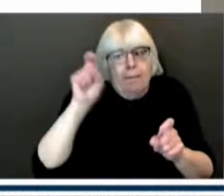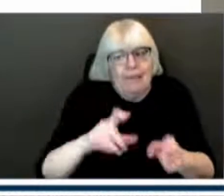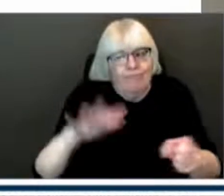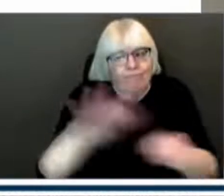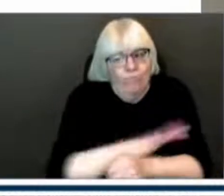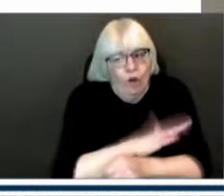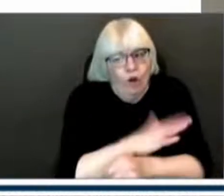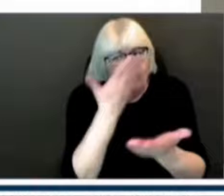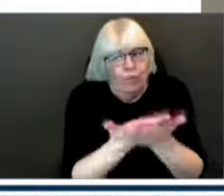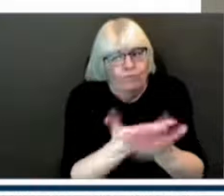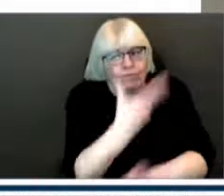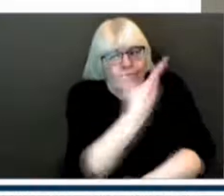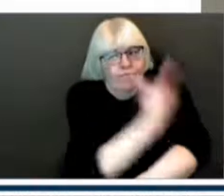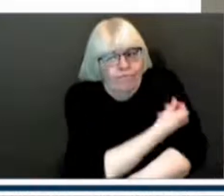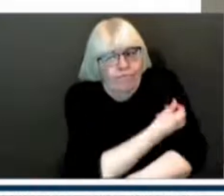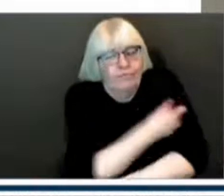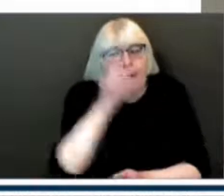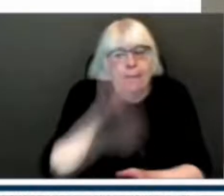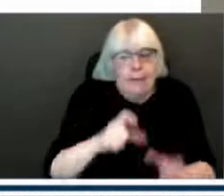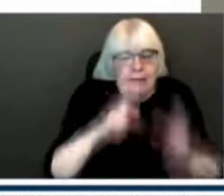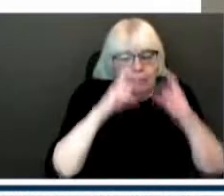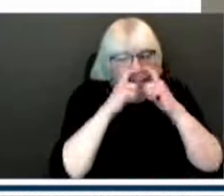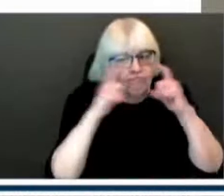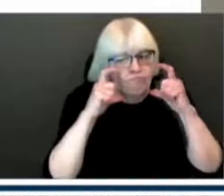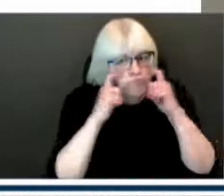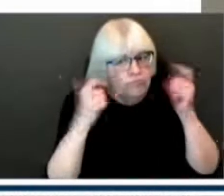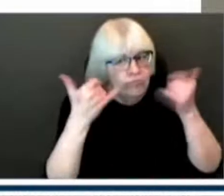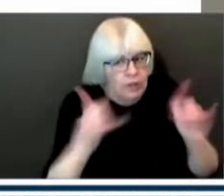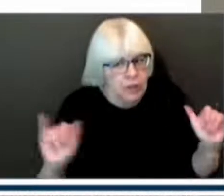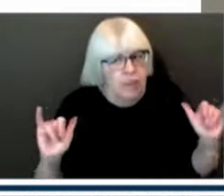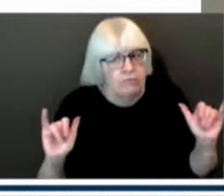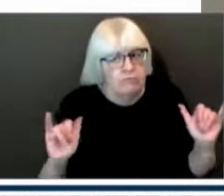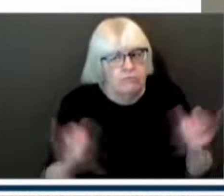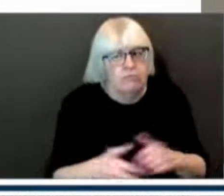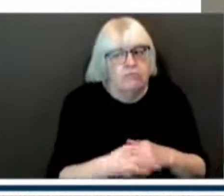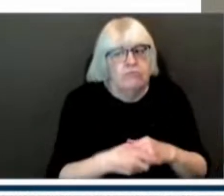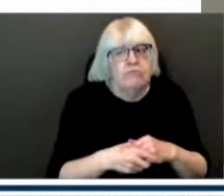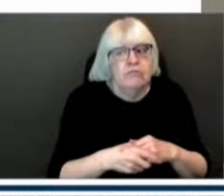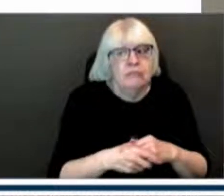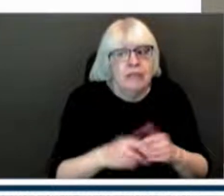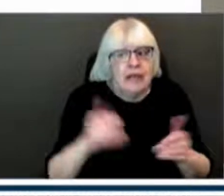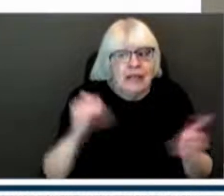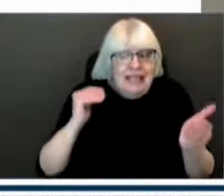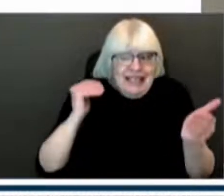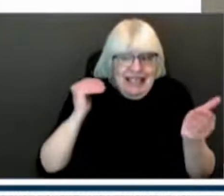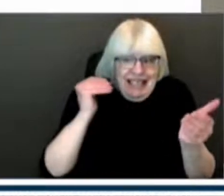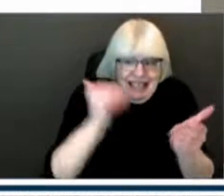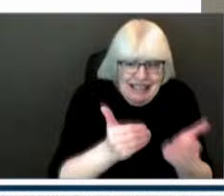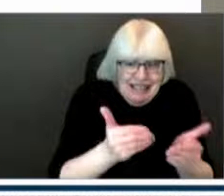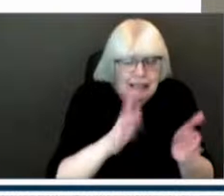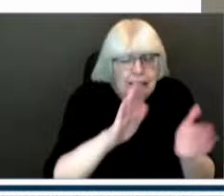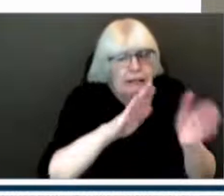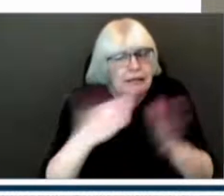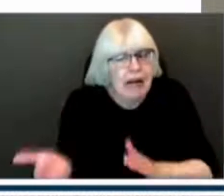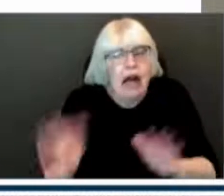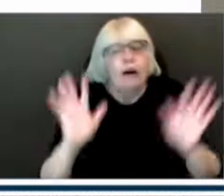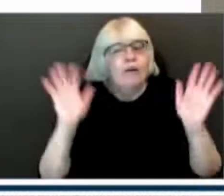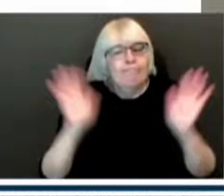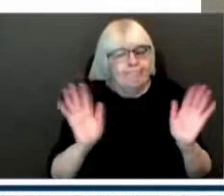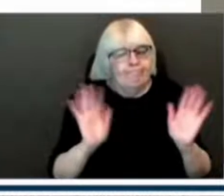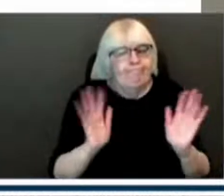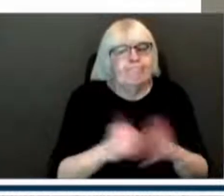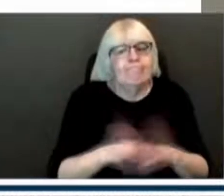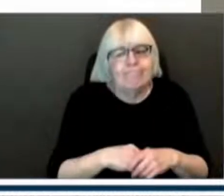visits. I know that this is a lot to digest, and everyone's tired of trying to learn a new set of rules. But this